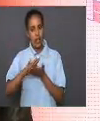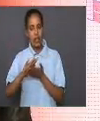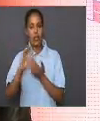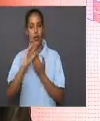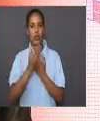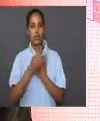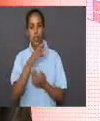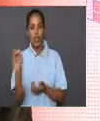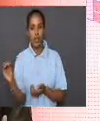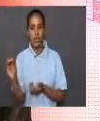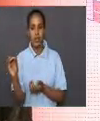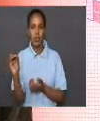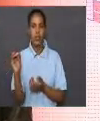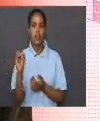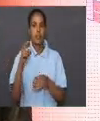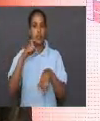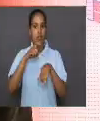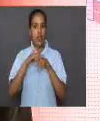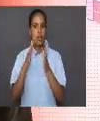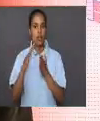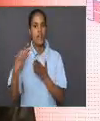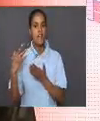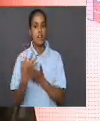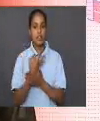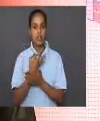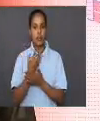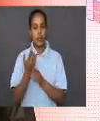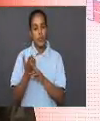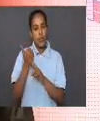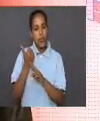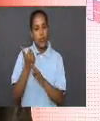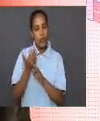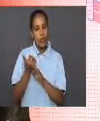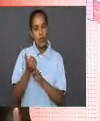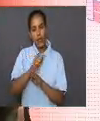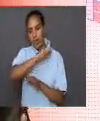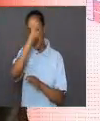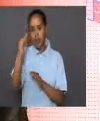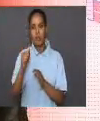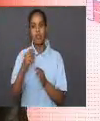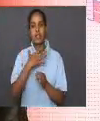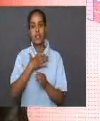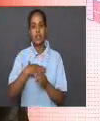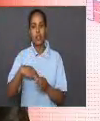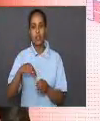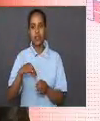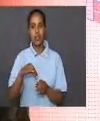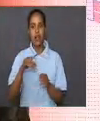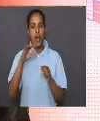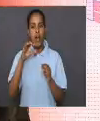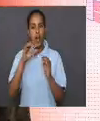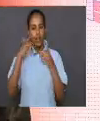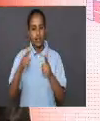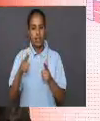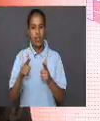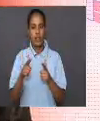conditions and in a timely fashion before any of the ingredients has a